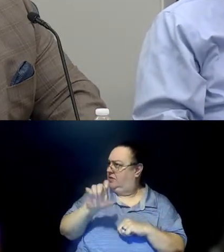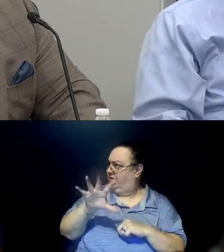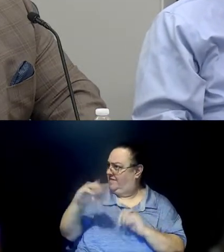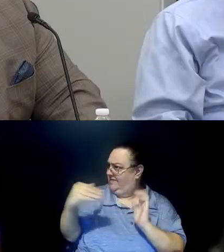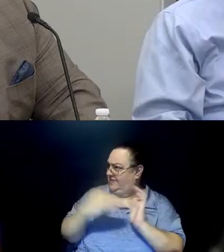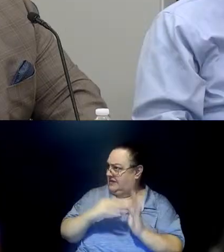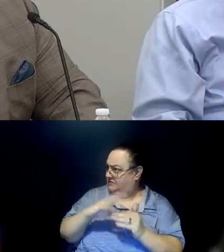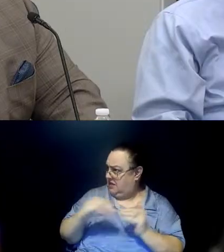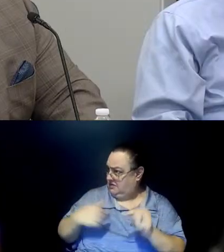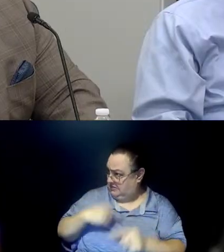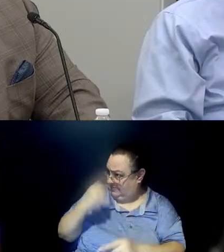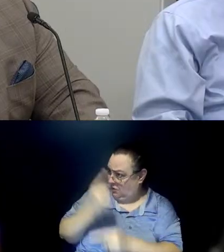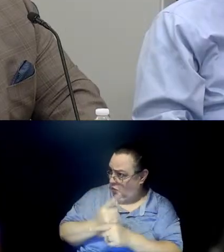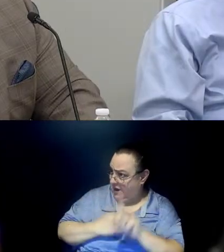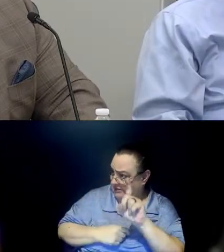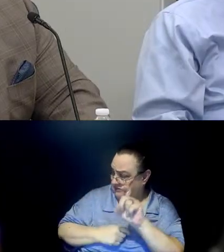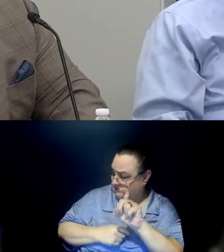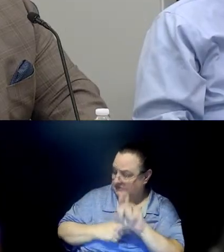that correct?